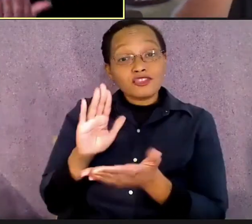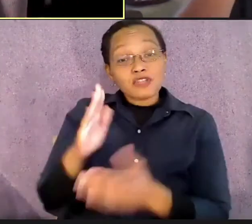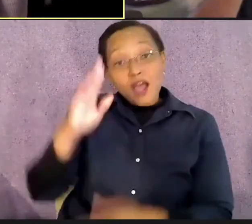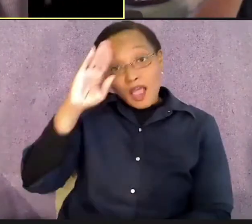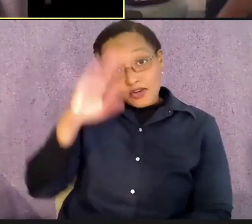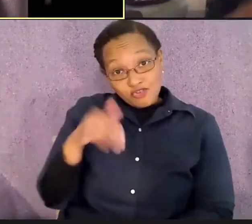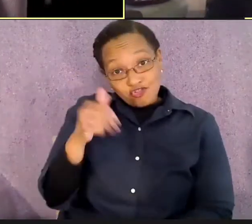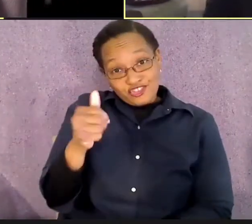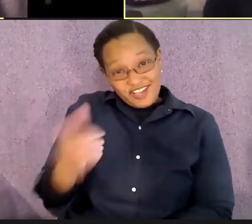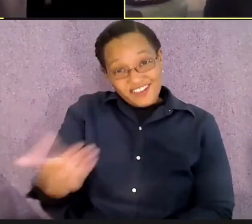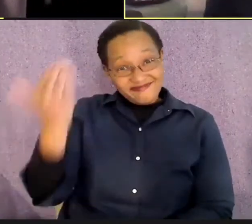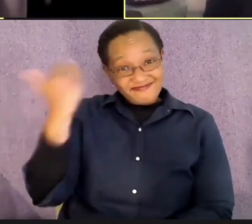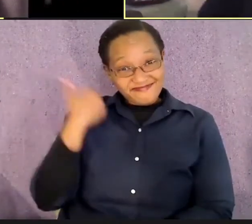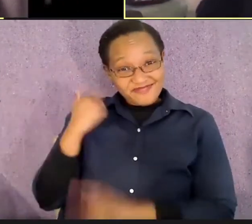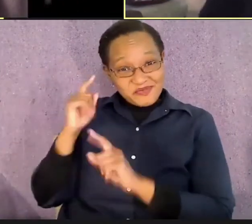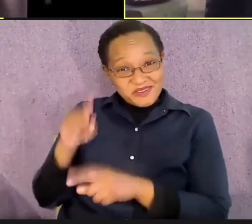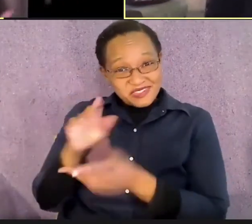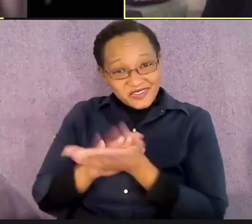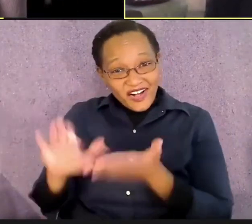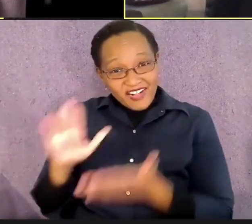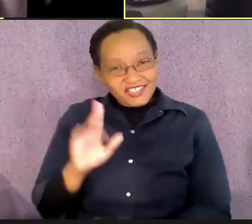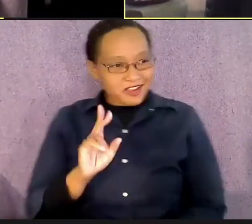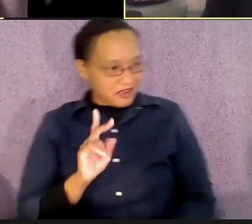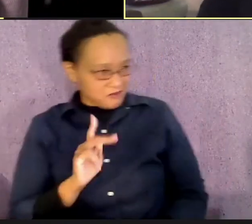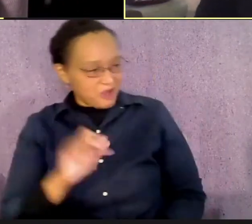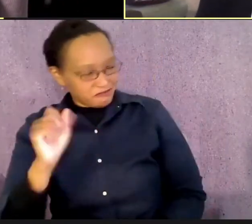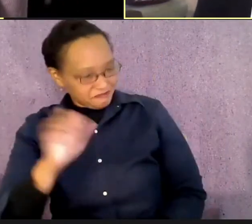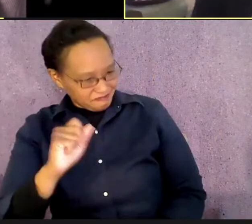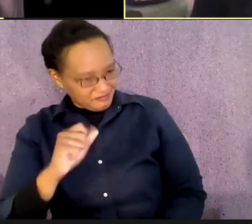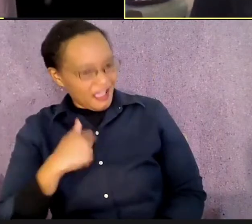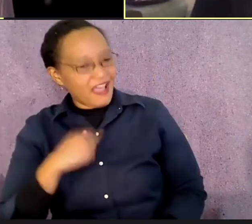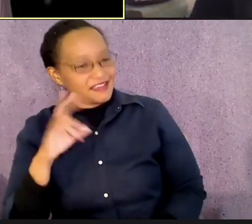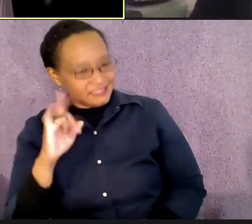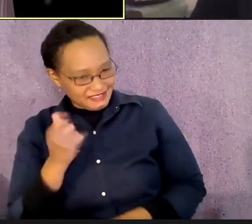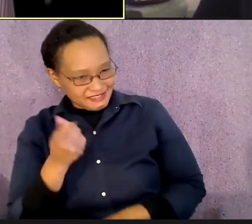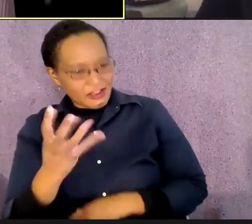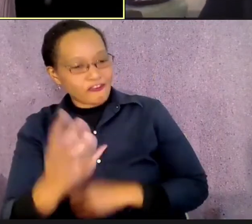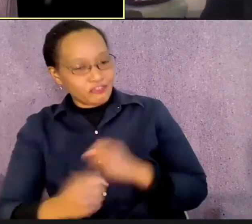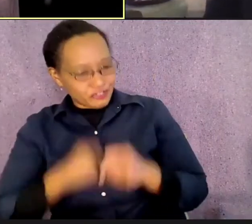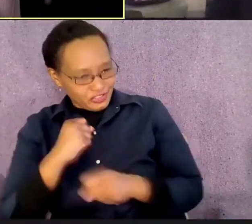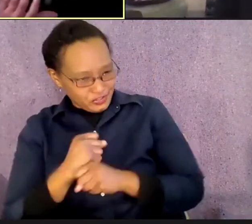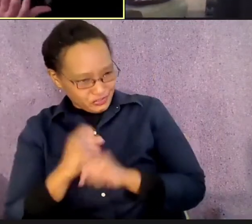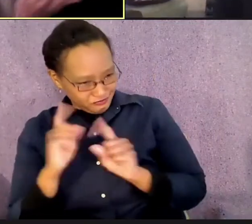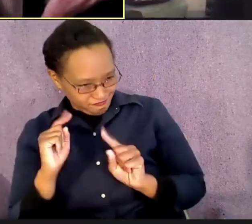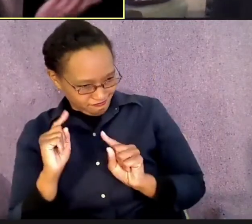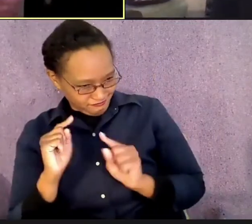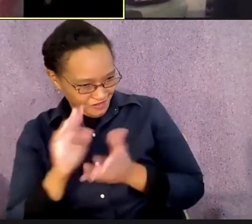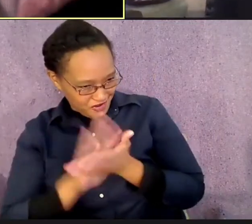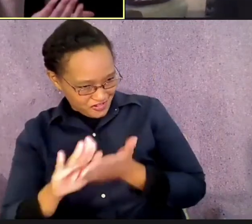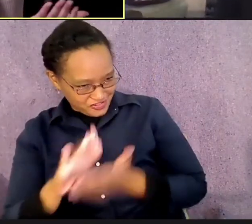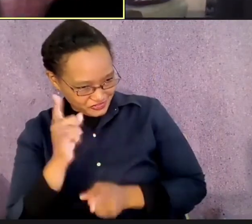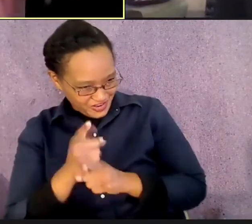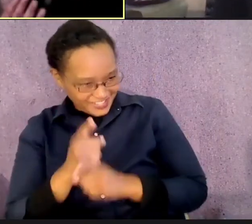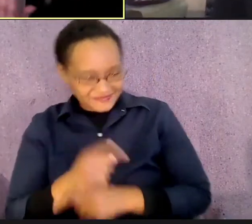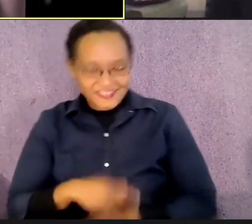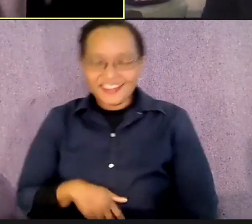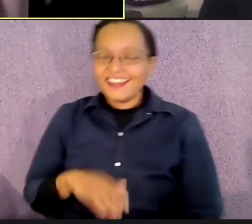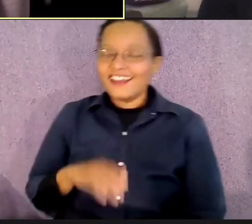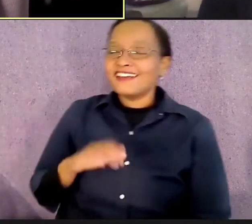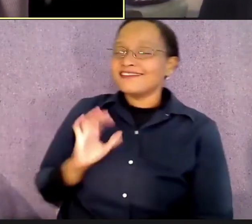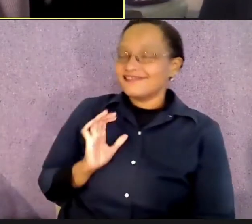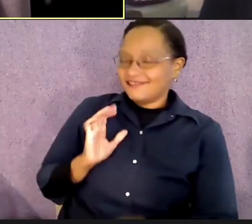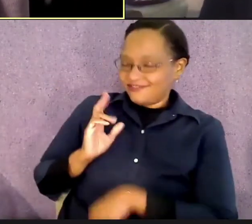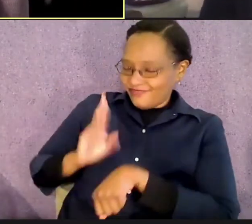college student once, and I'm pretty sure, for several years. Yeah, for several years. And of course, like as a college